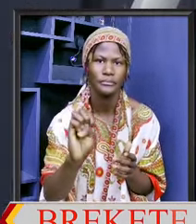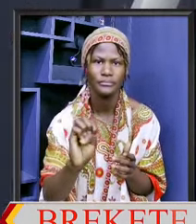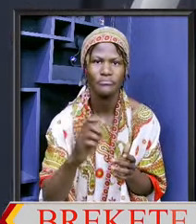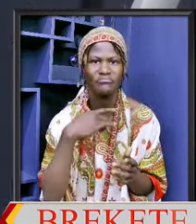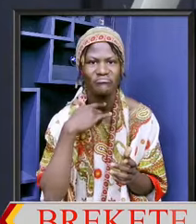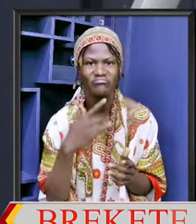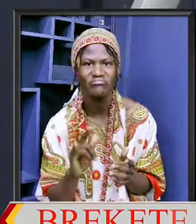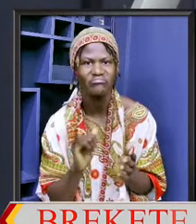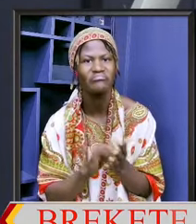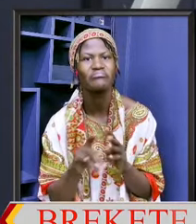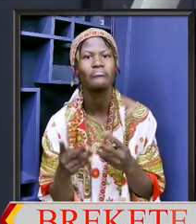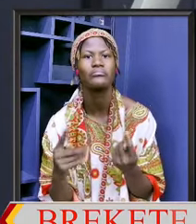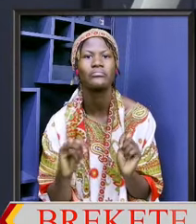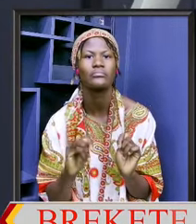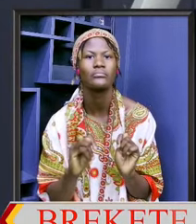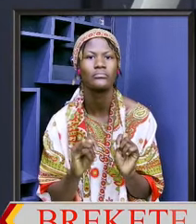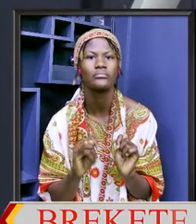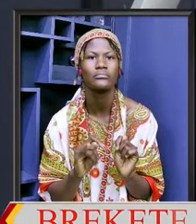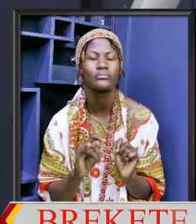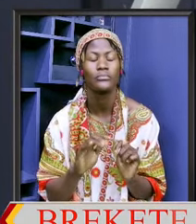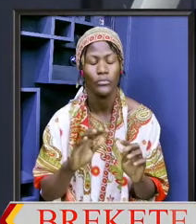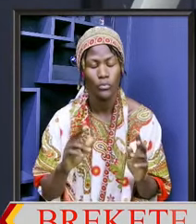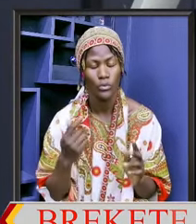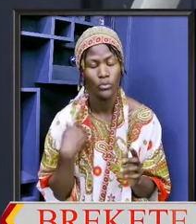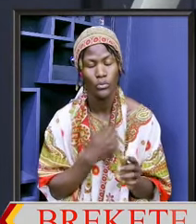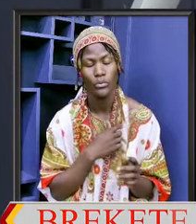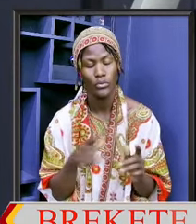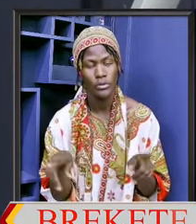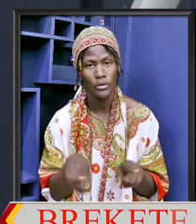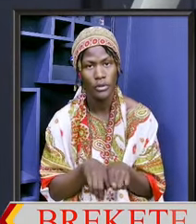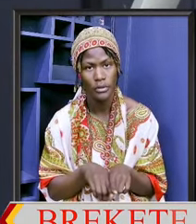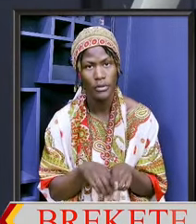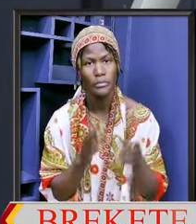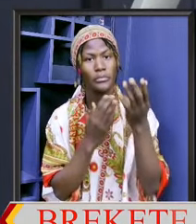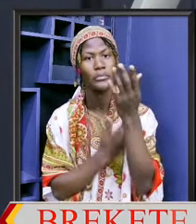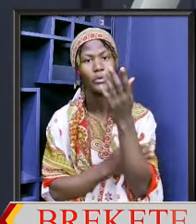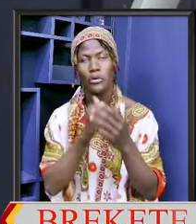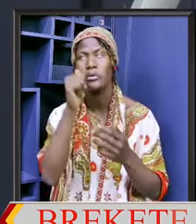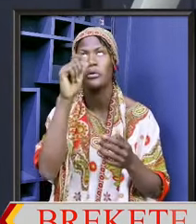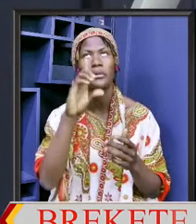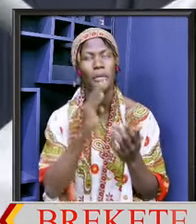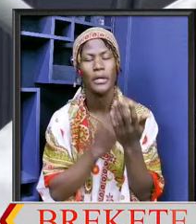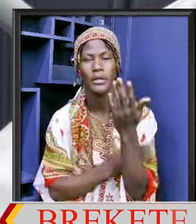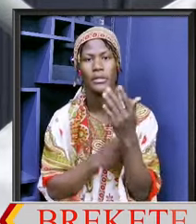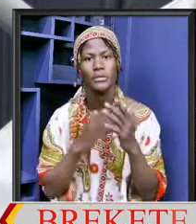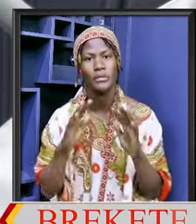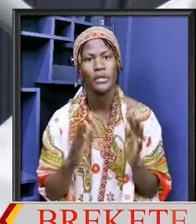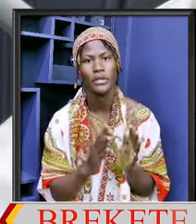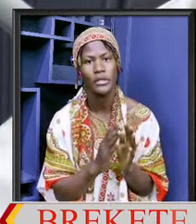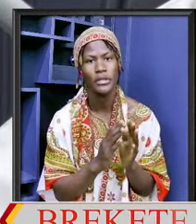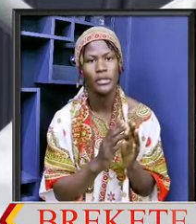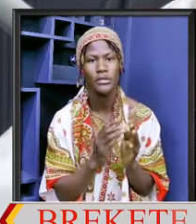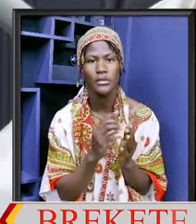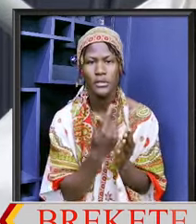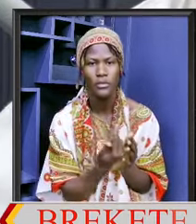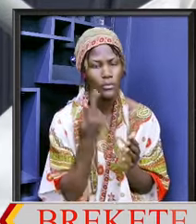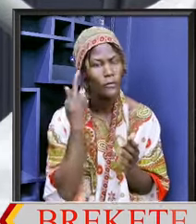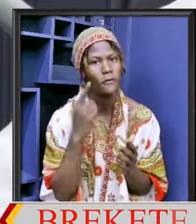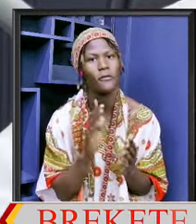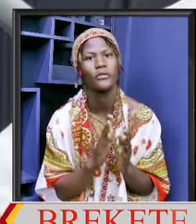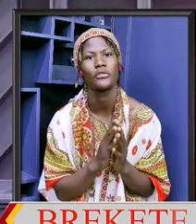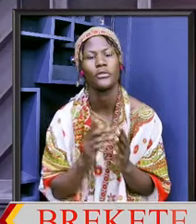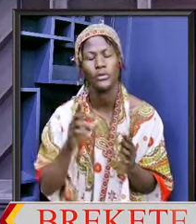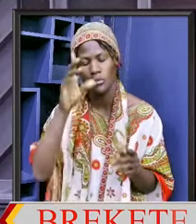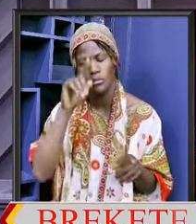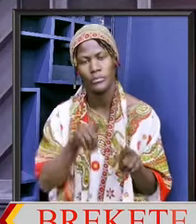Naimbi, are we together? Yes. May God Almighty make it easy for us. Amen. My brothers, my